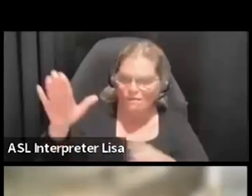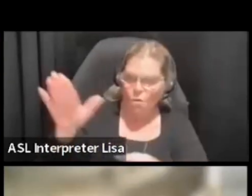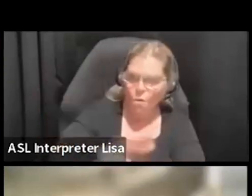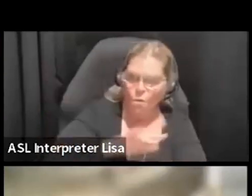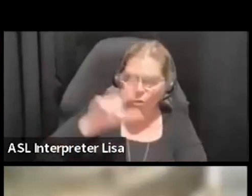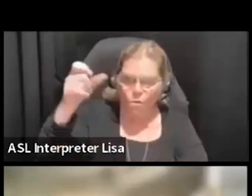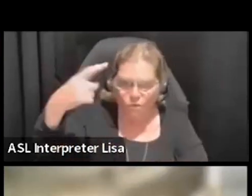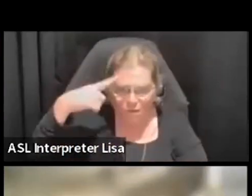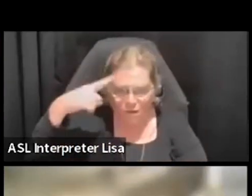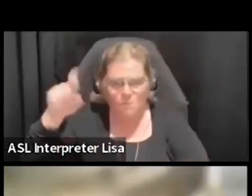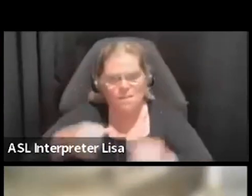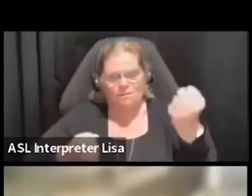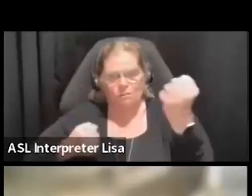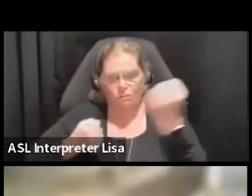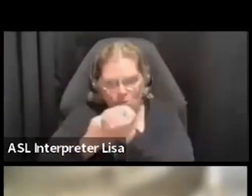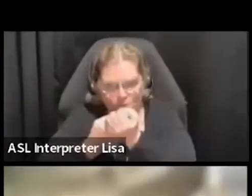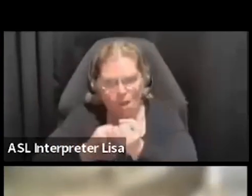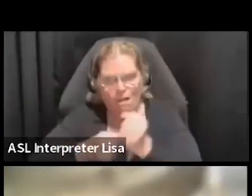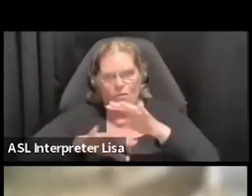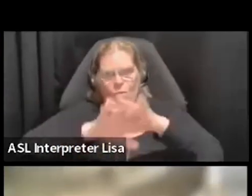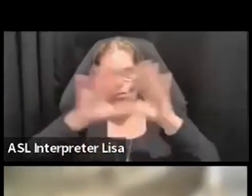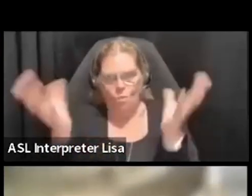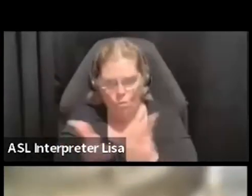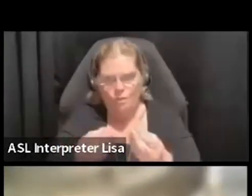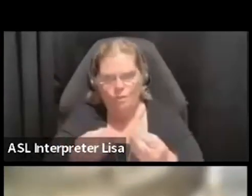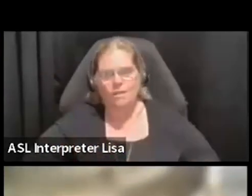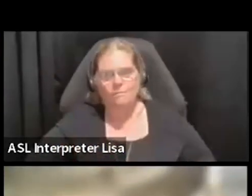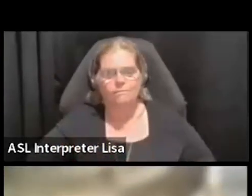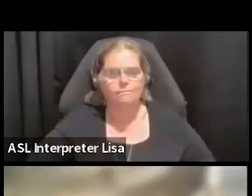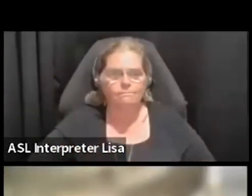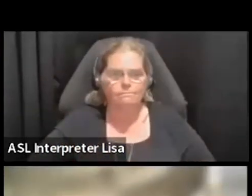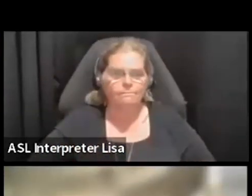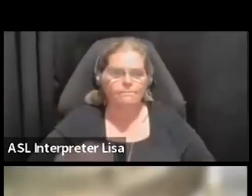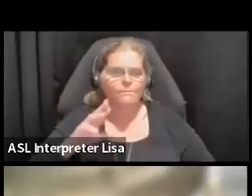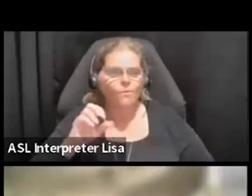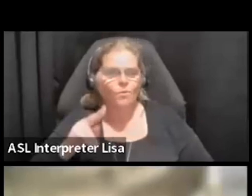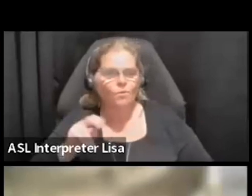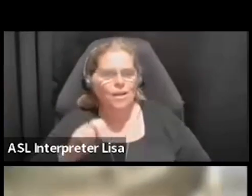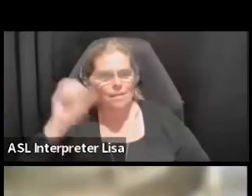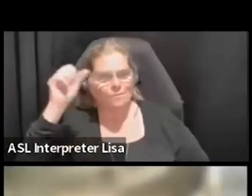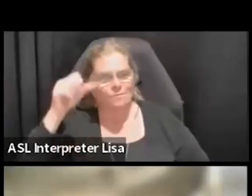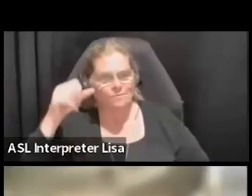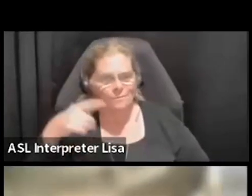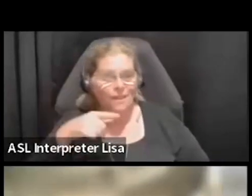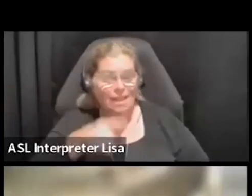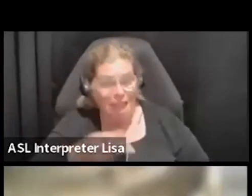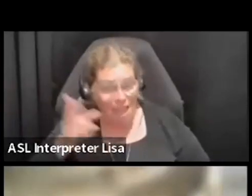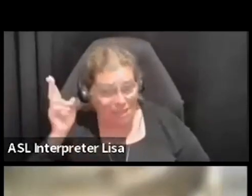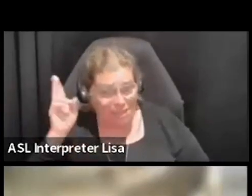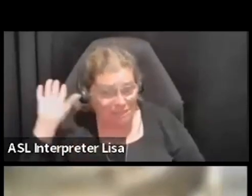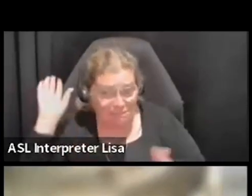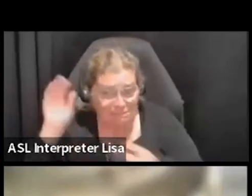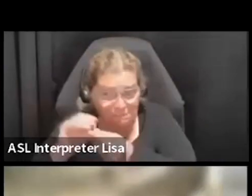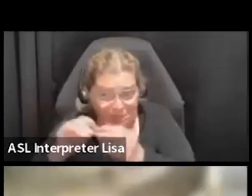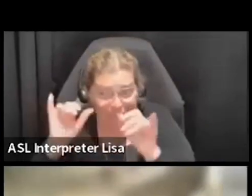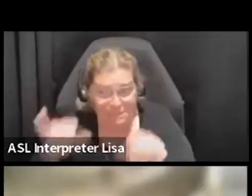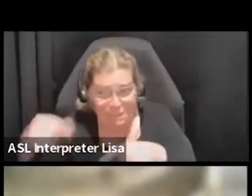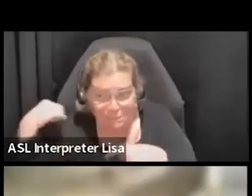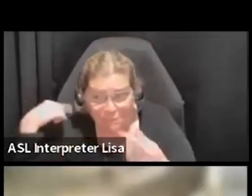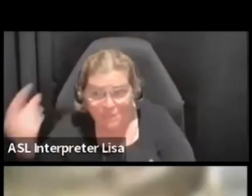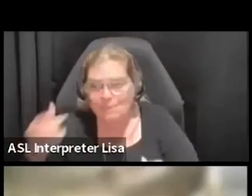to help support and back this whole thing. I don't know where that can go with anything. That's historical. There's nights in the